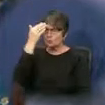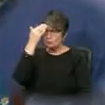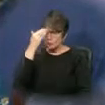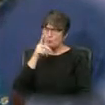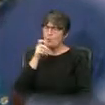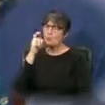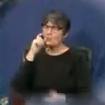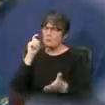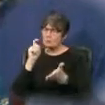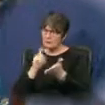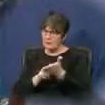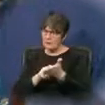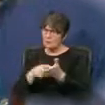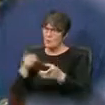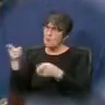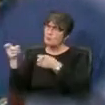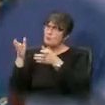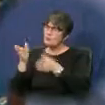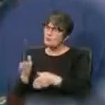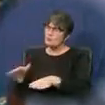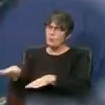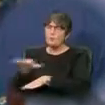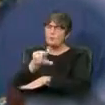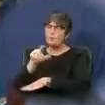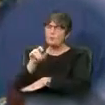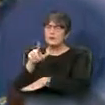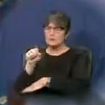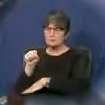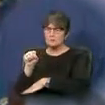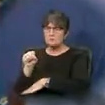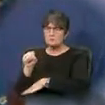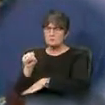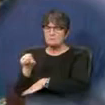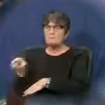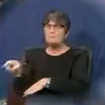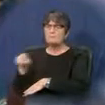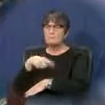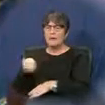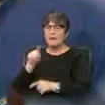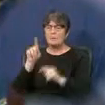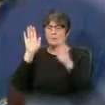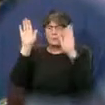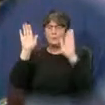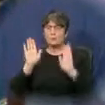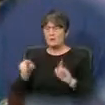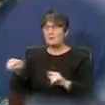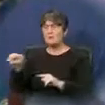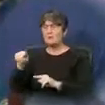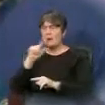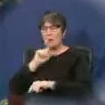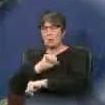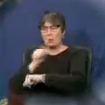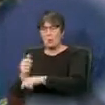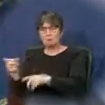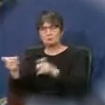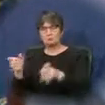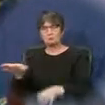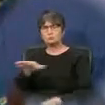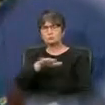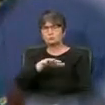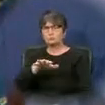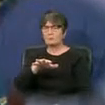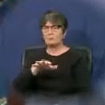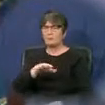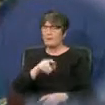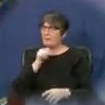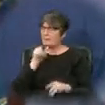are recognized as rulers over the Gentiles lord it over them, and their great ones make their authority over them felt. But